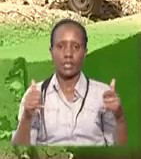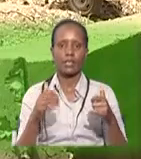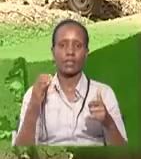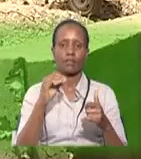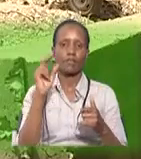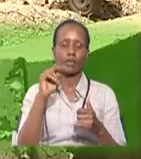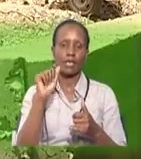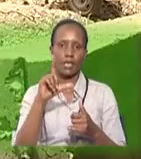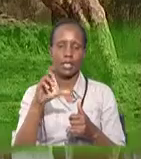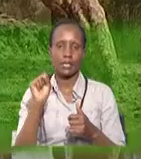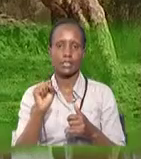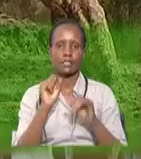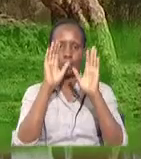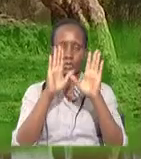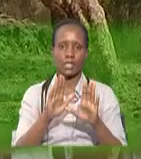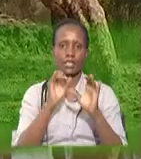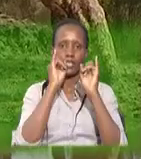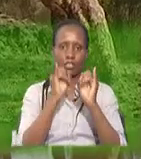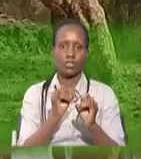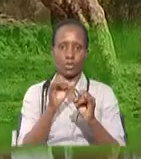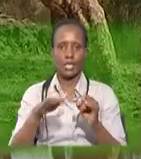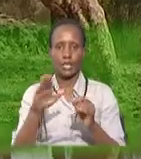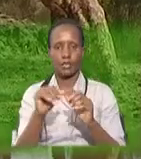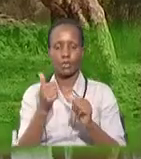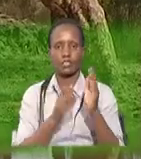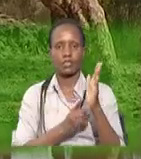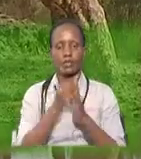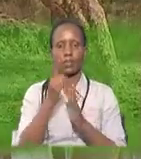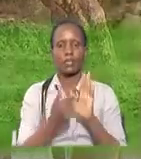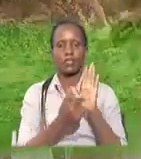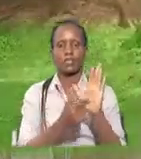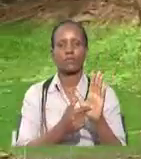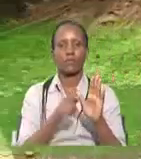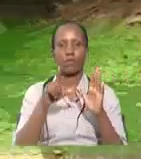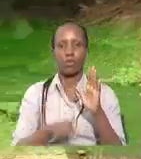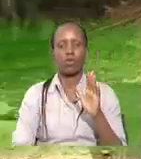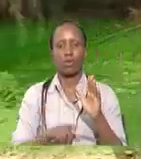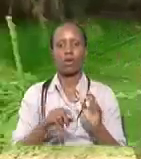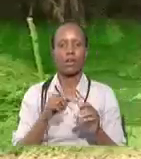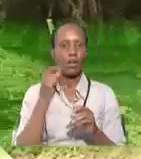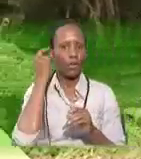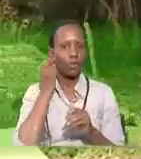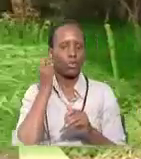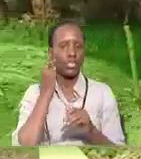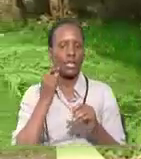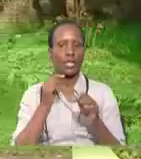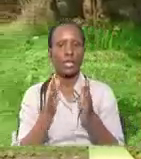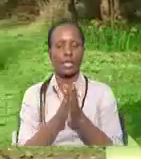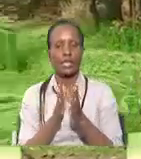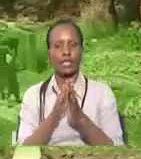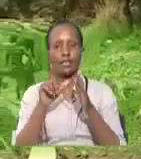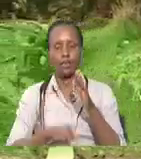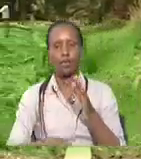Lining of canals is being prioritized in the new schemes being developed, such as Rapsu, Lower Kuja Irrigation Scheme in